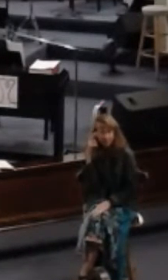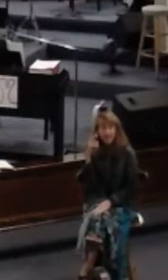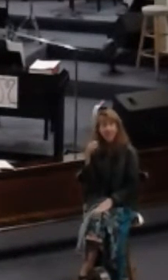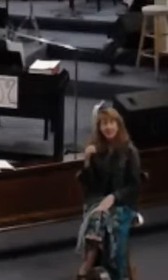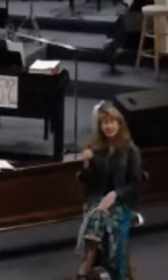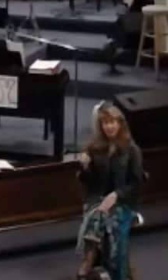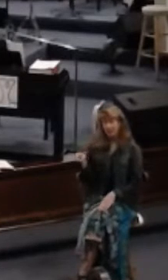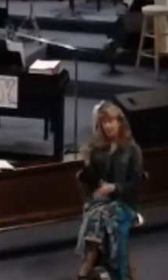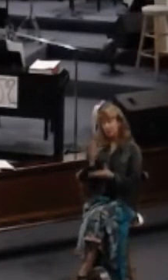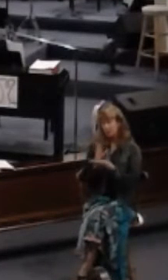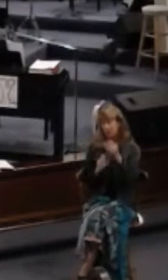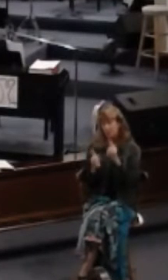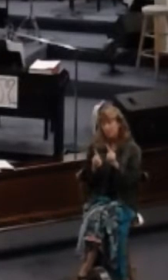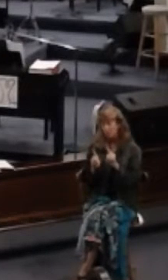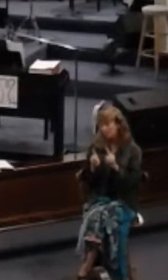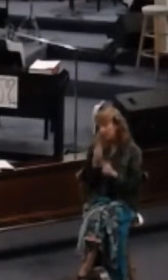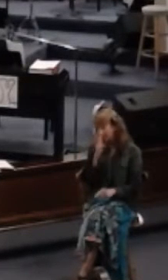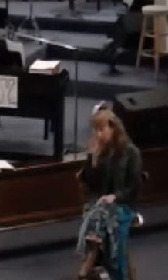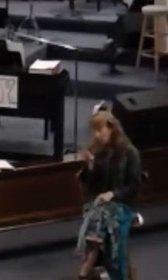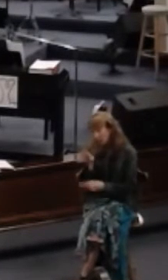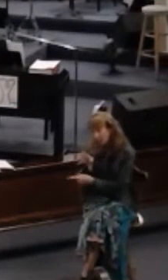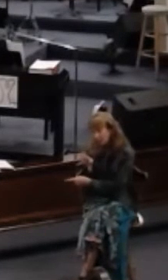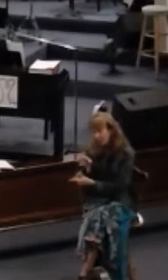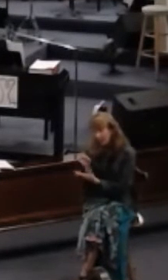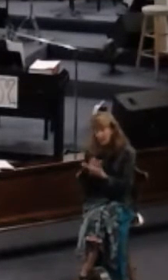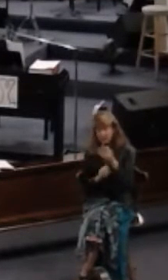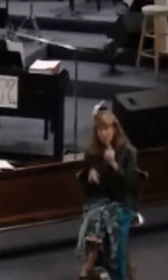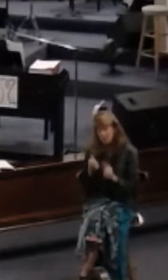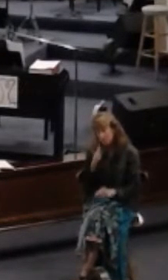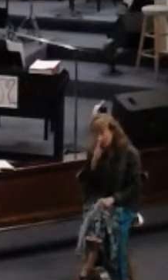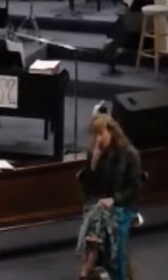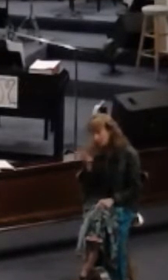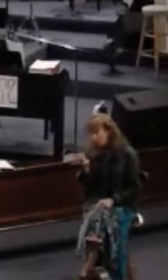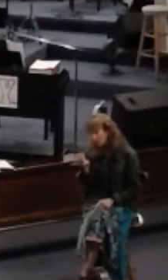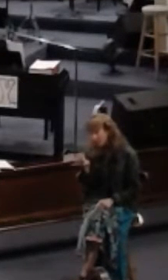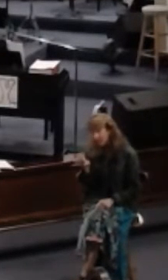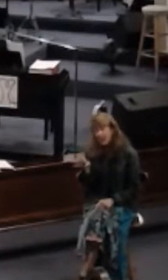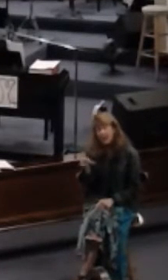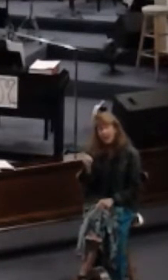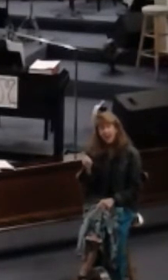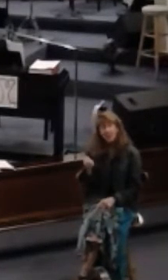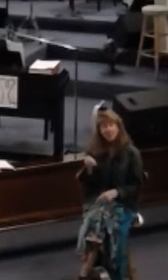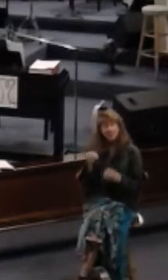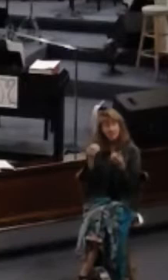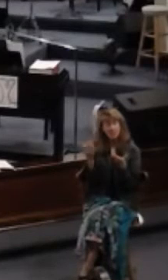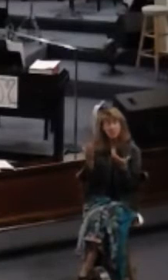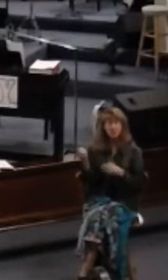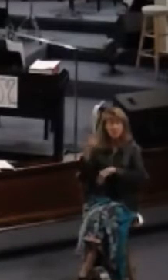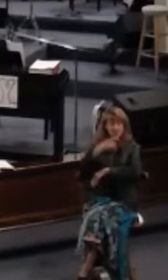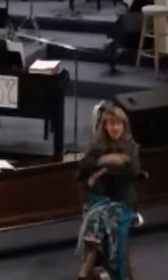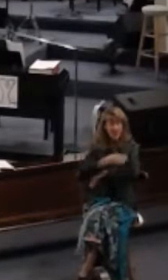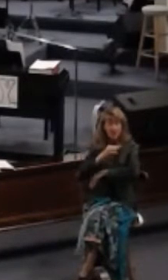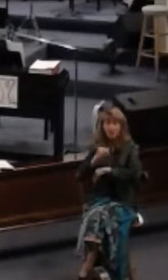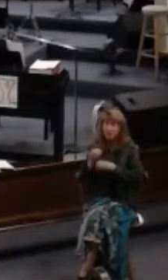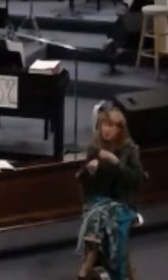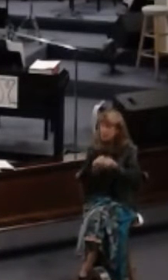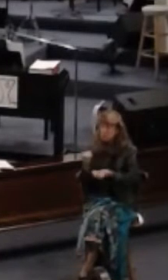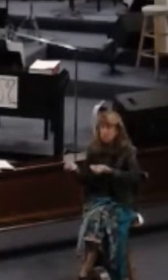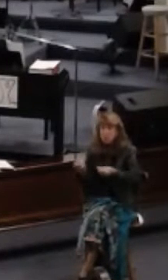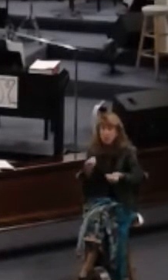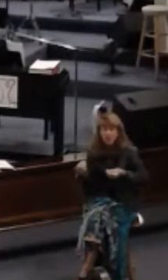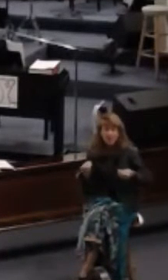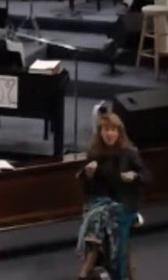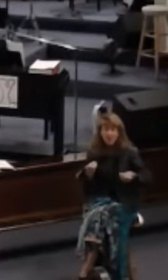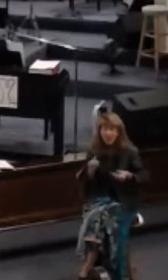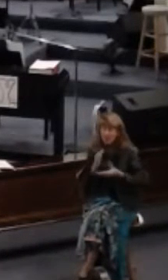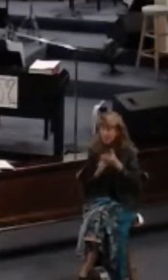were being ignored. These Hellenist Grecian widows were being ignored in the daily distribution of food, assistance. And some of them were getting